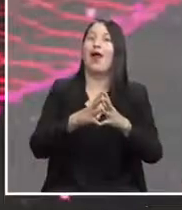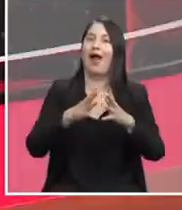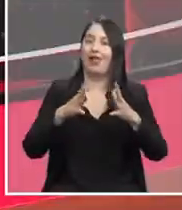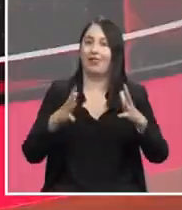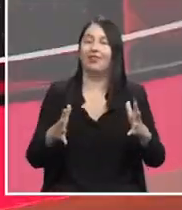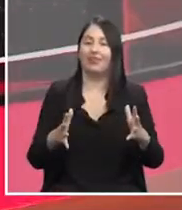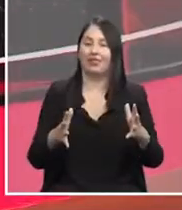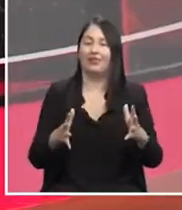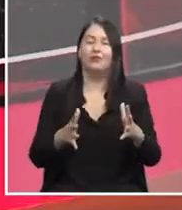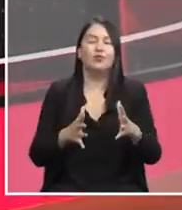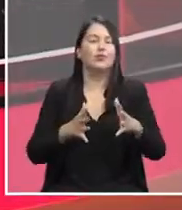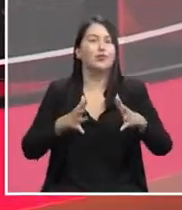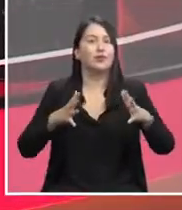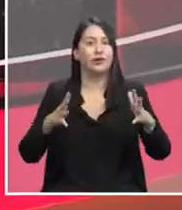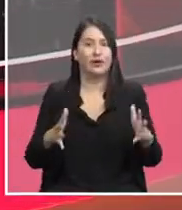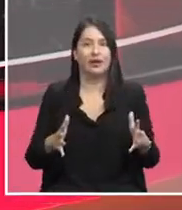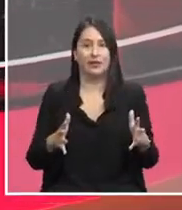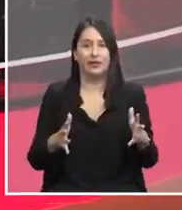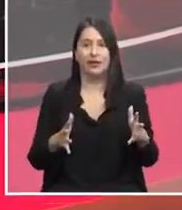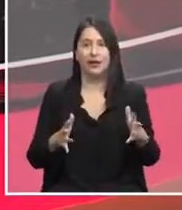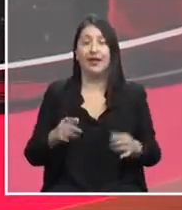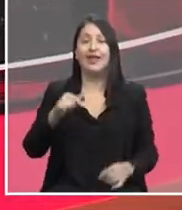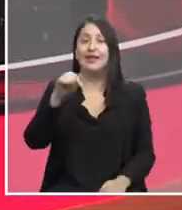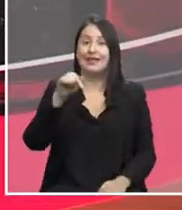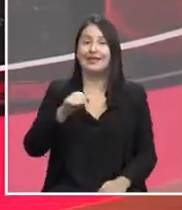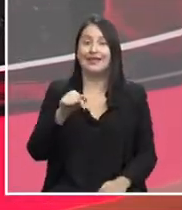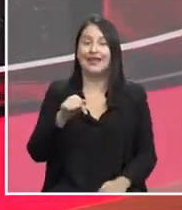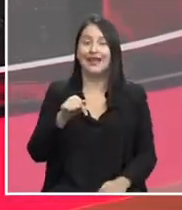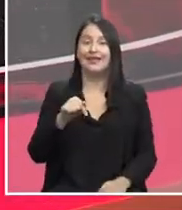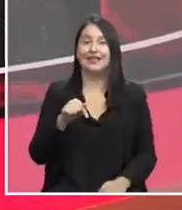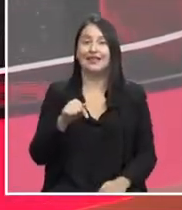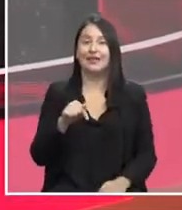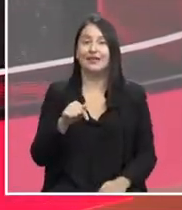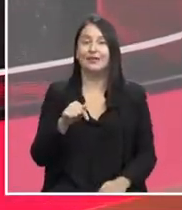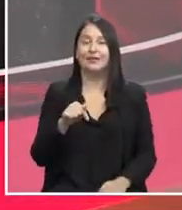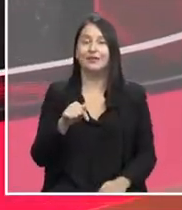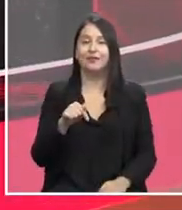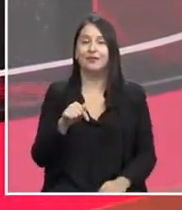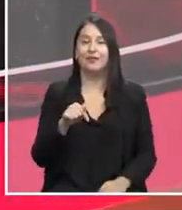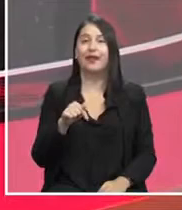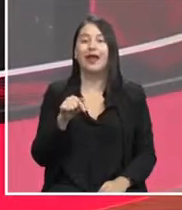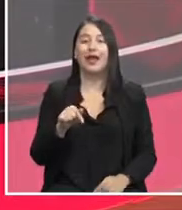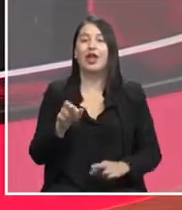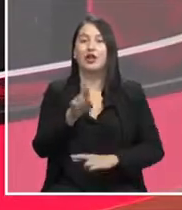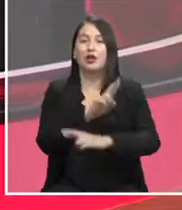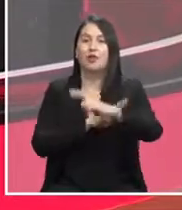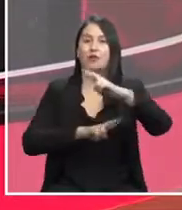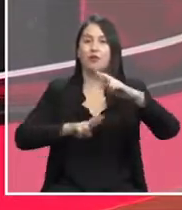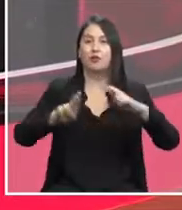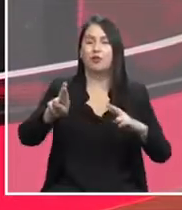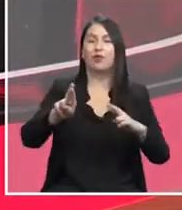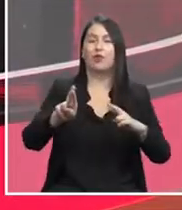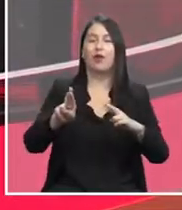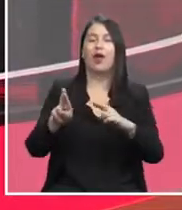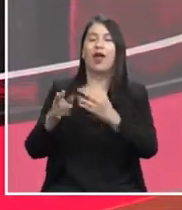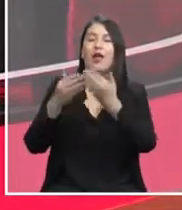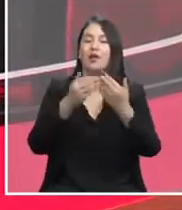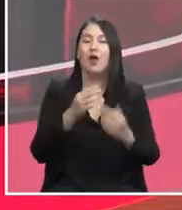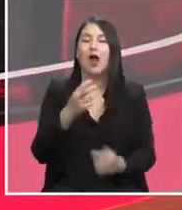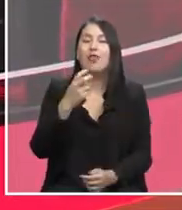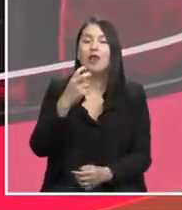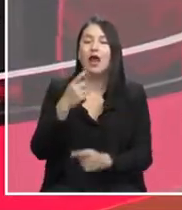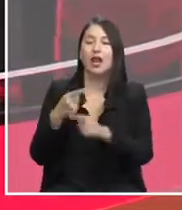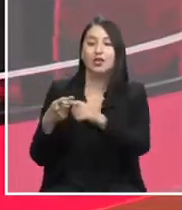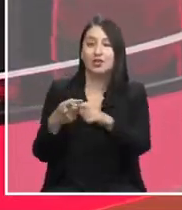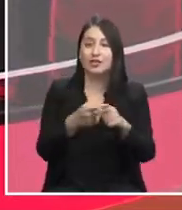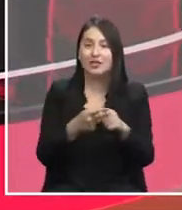this is a kind of anthropologist revolution, we have change of age of mankind within 30